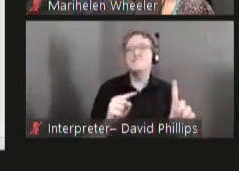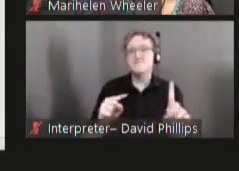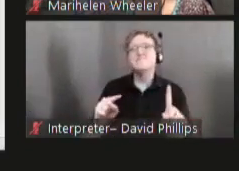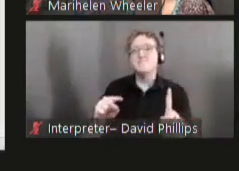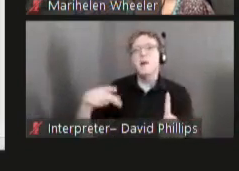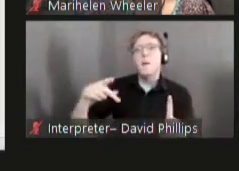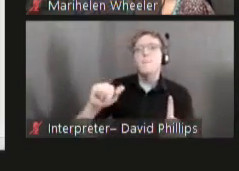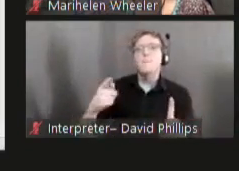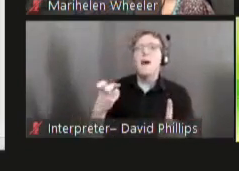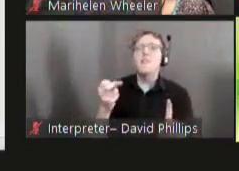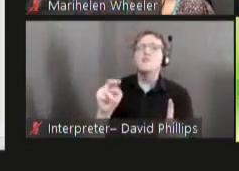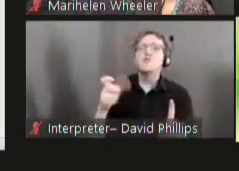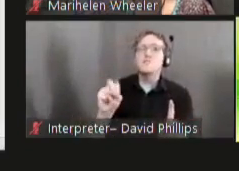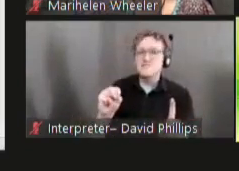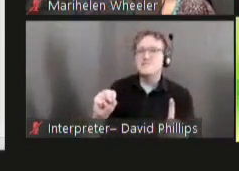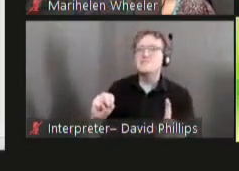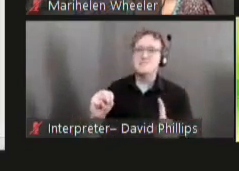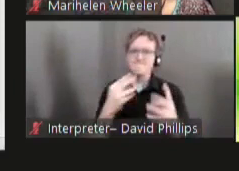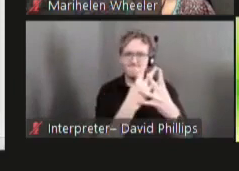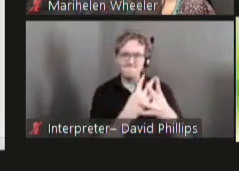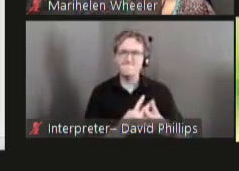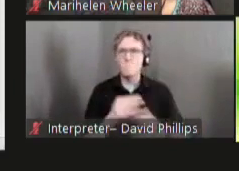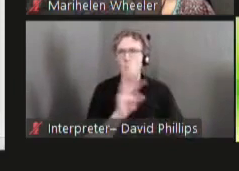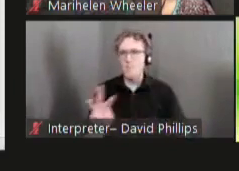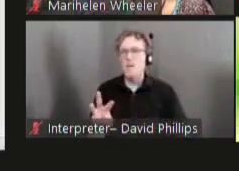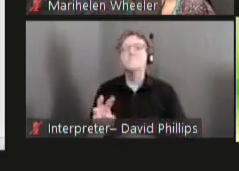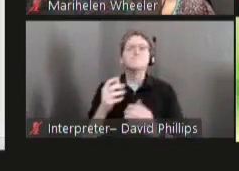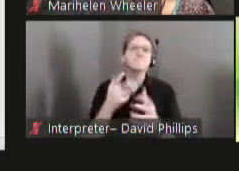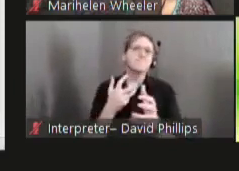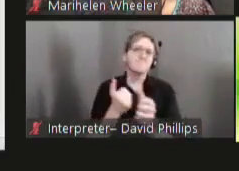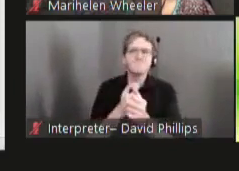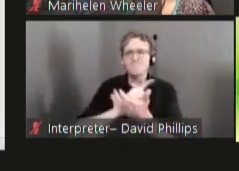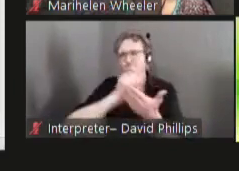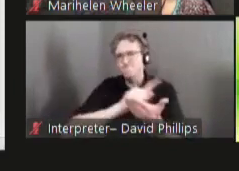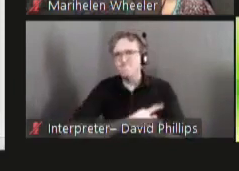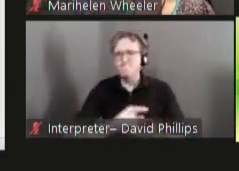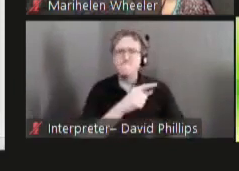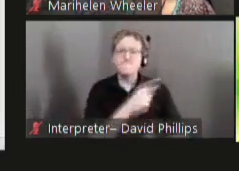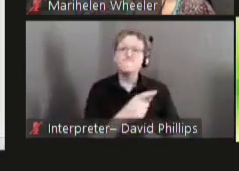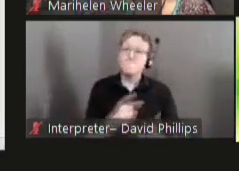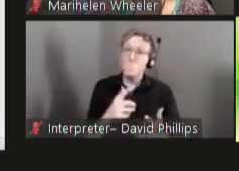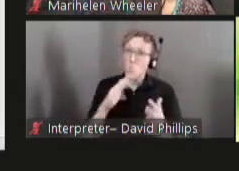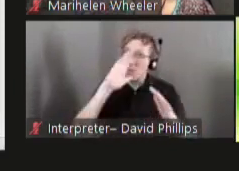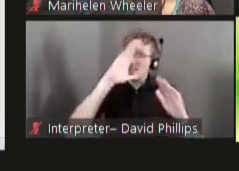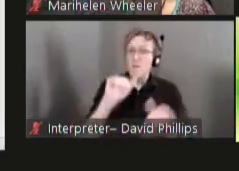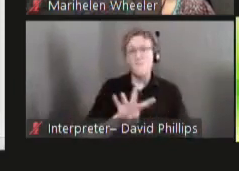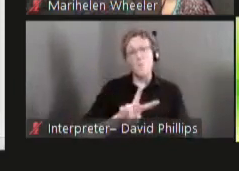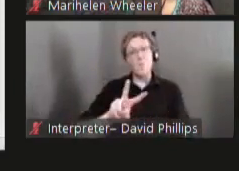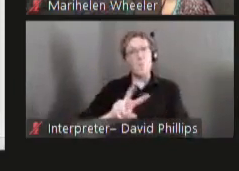updated weekly, so for everybody to be able to access them. We expect, unfortunately, that this 42%